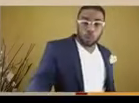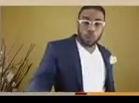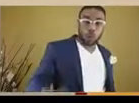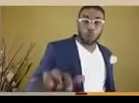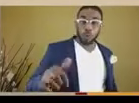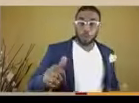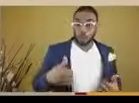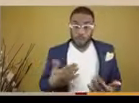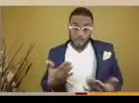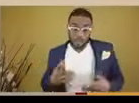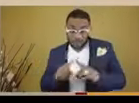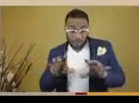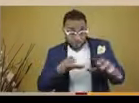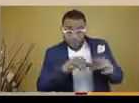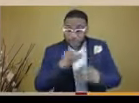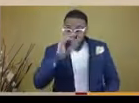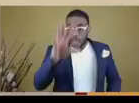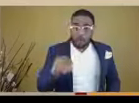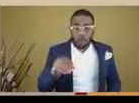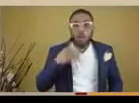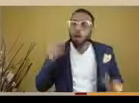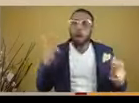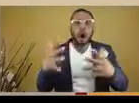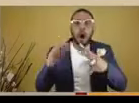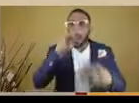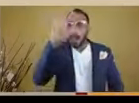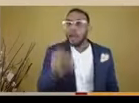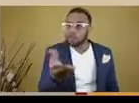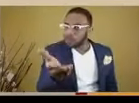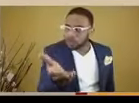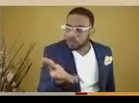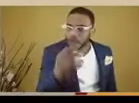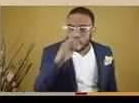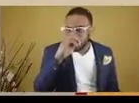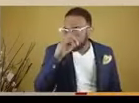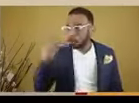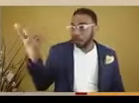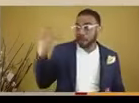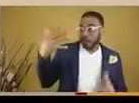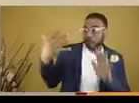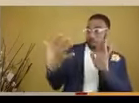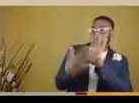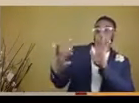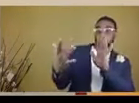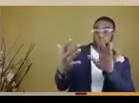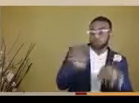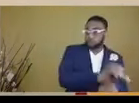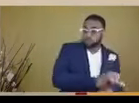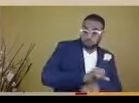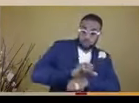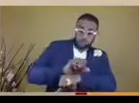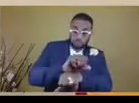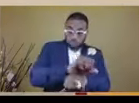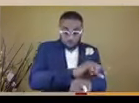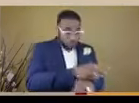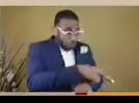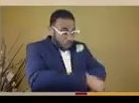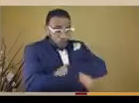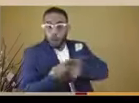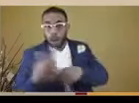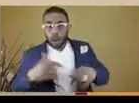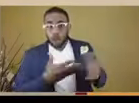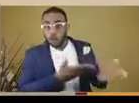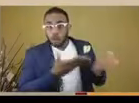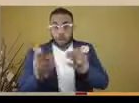different tribes in Africa, but we were all African. And when they came to get us and enslave us and kidnap us to bring